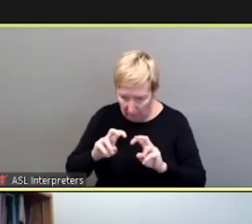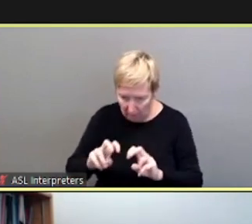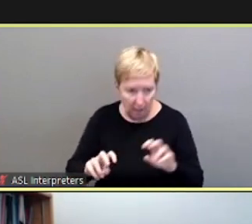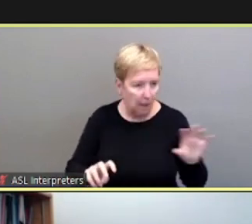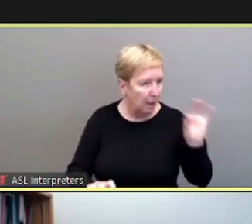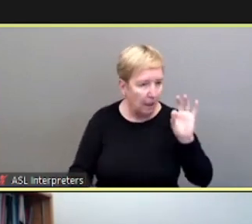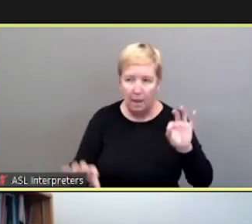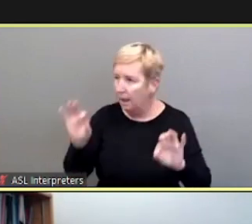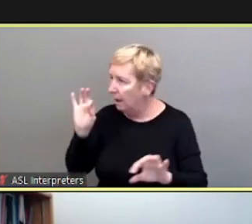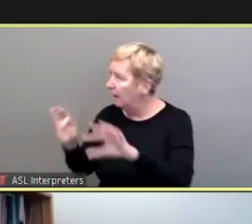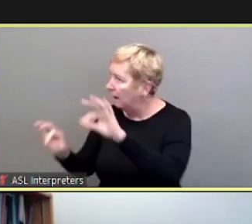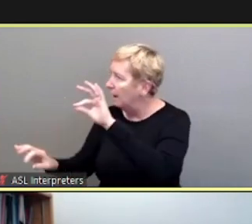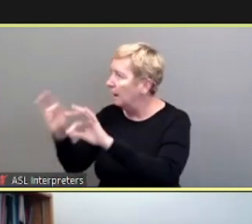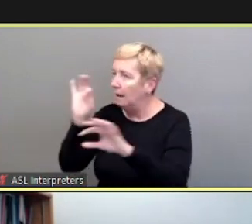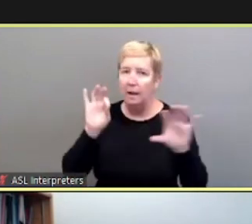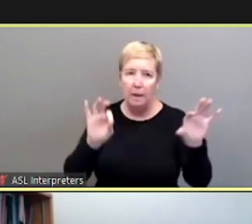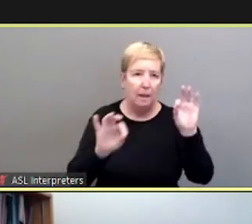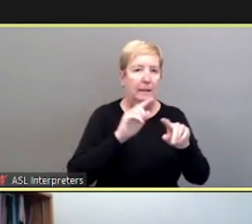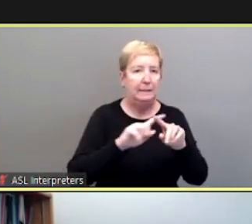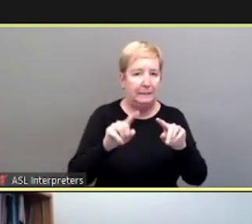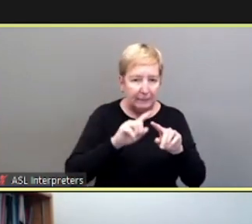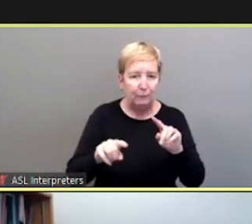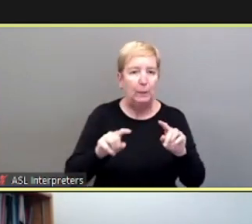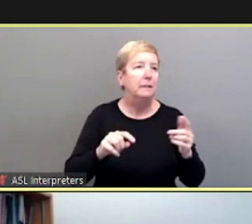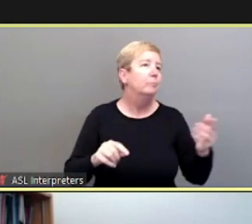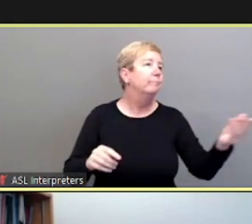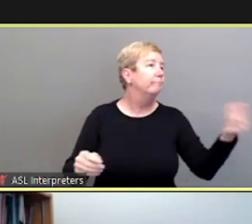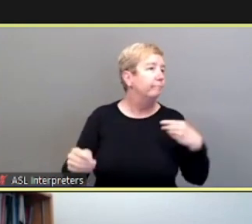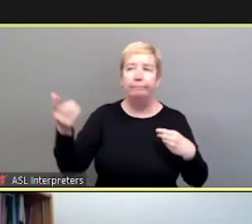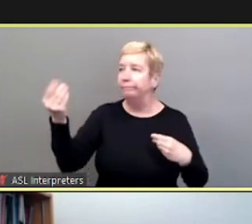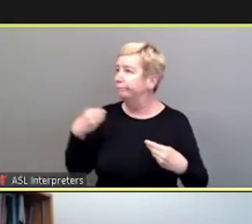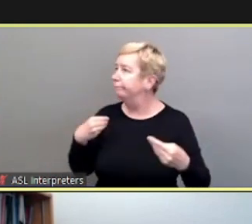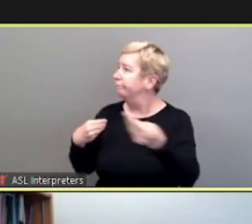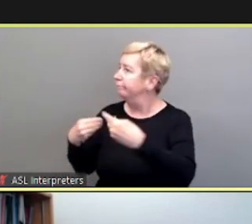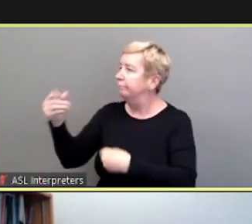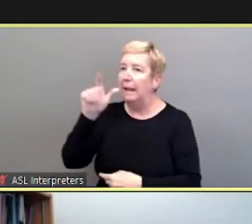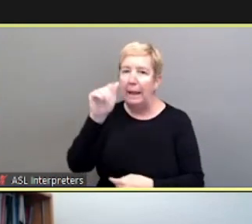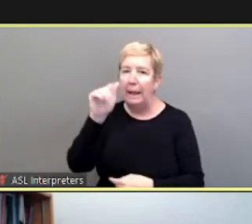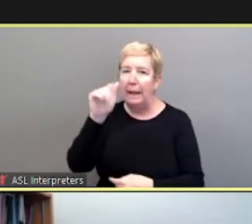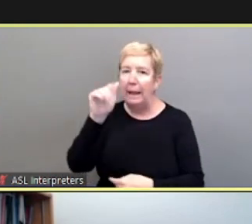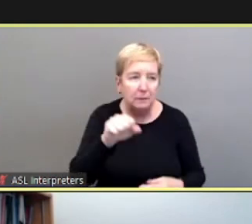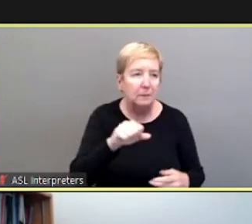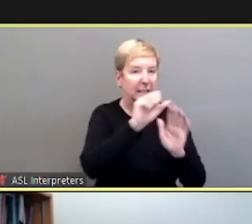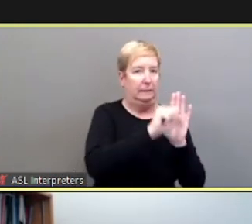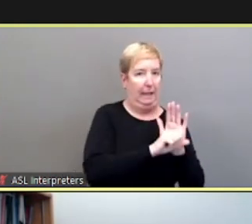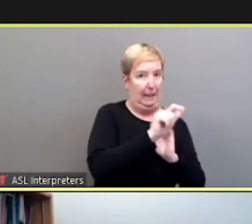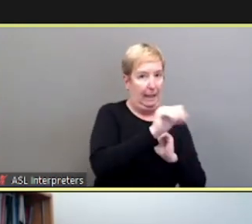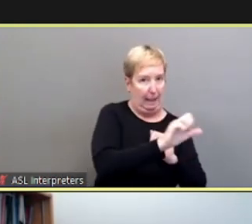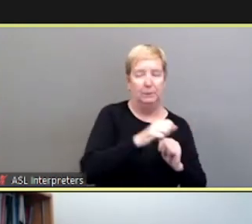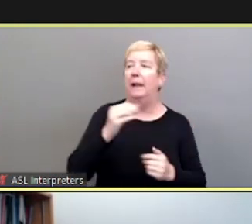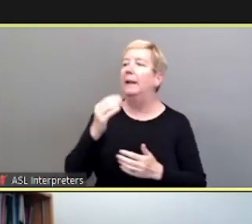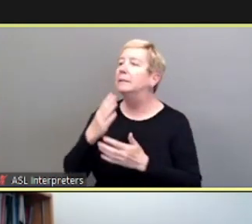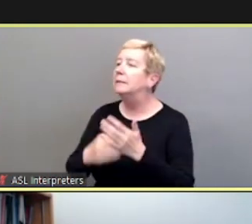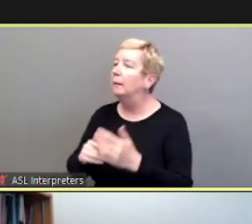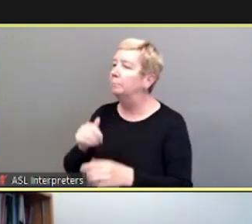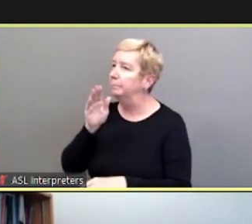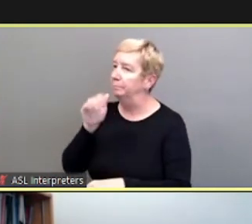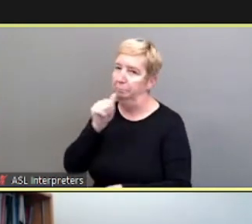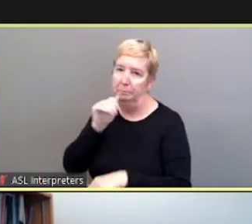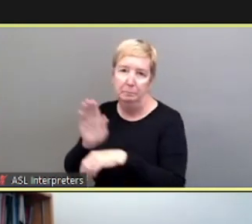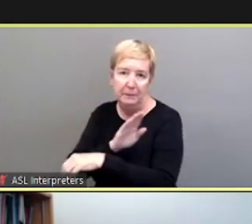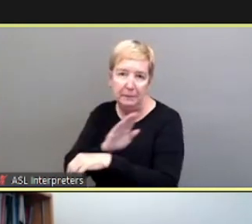specimens that we receive at the state public health lab. And we also partner with several labs, including folks